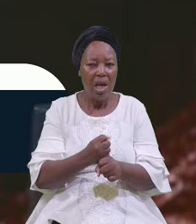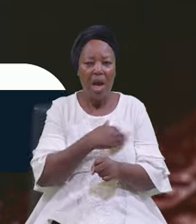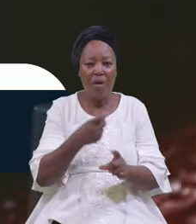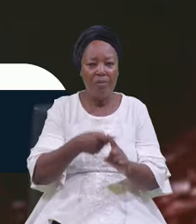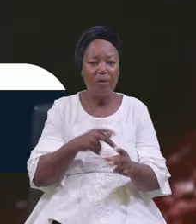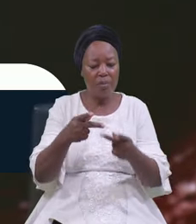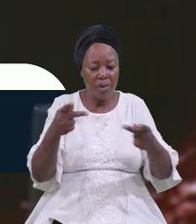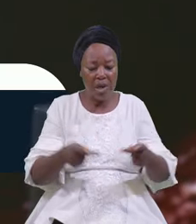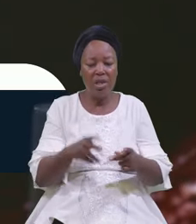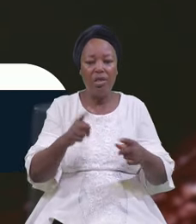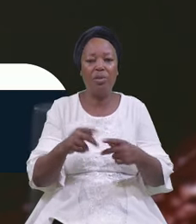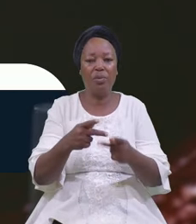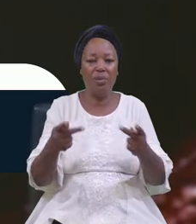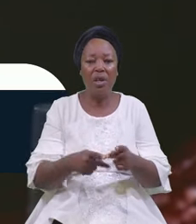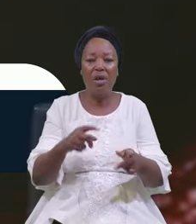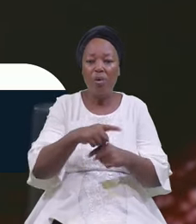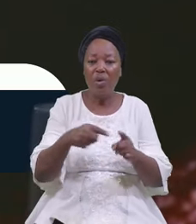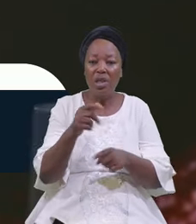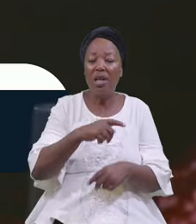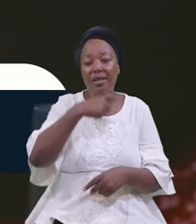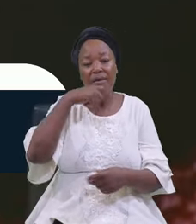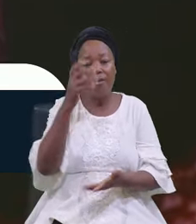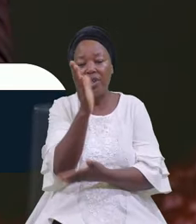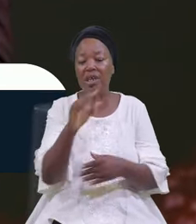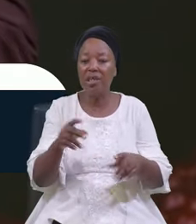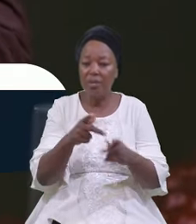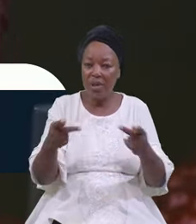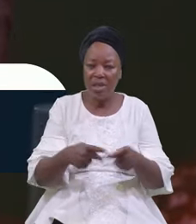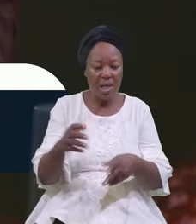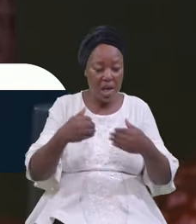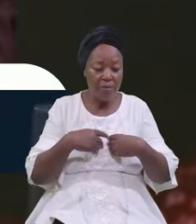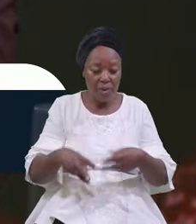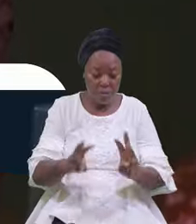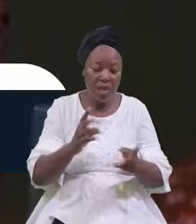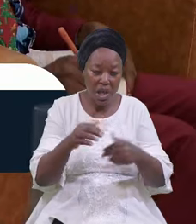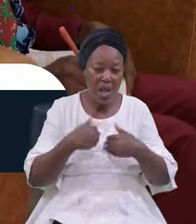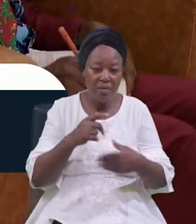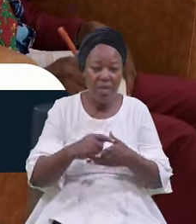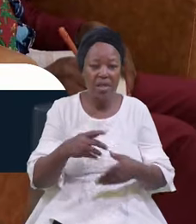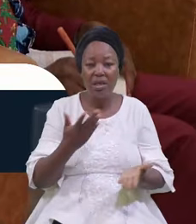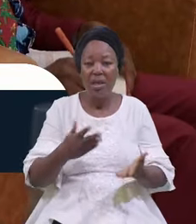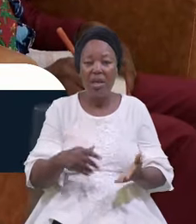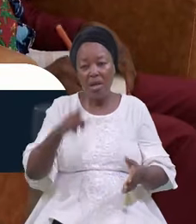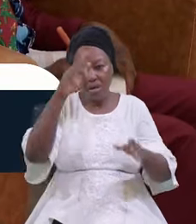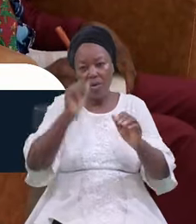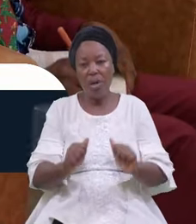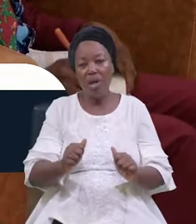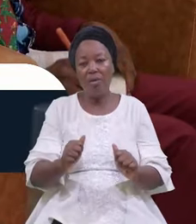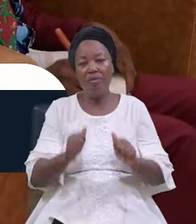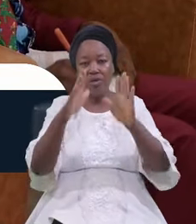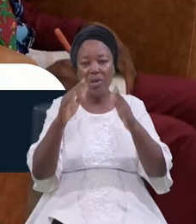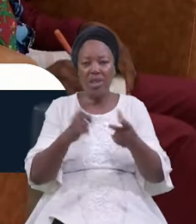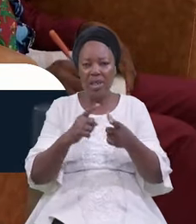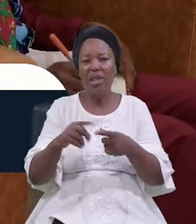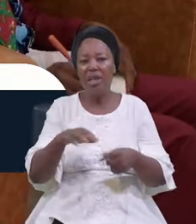When they are in the wilderness, there's a way they have conviction. When they get to the other side of the wilderness, there's